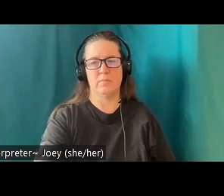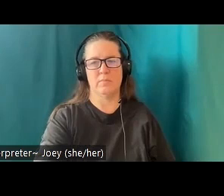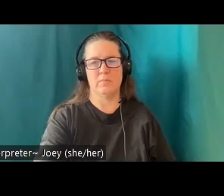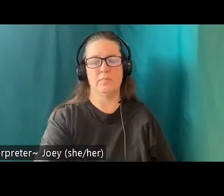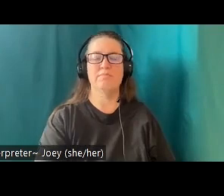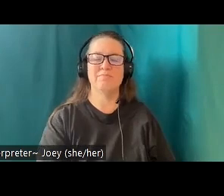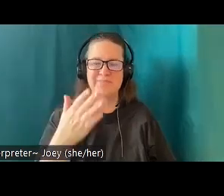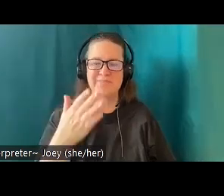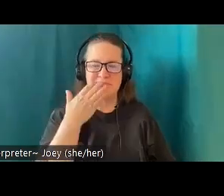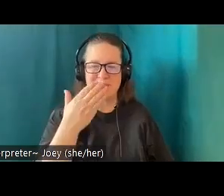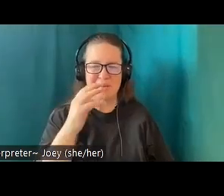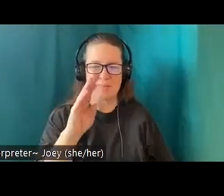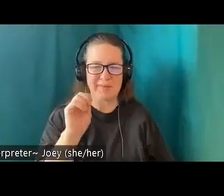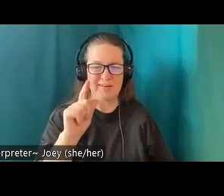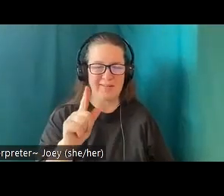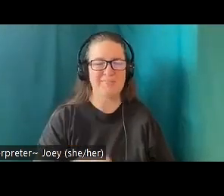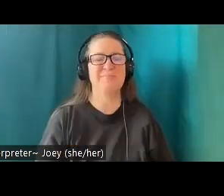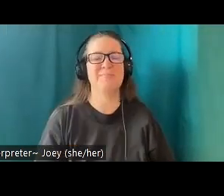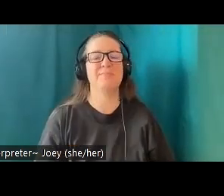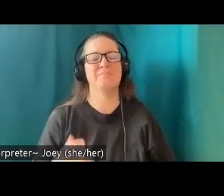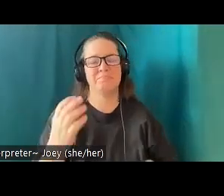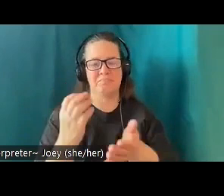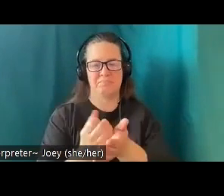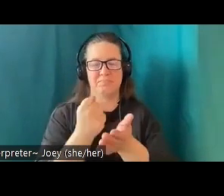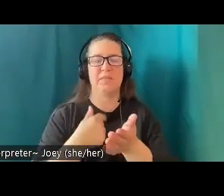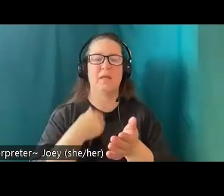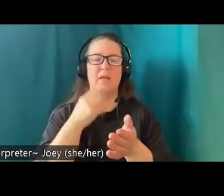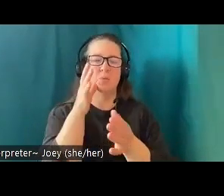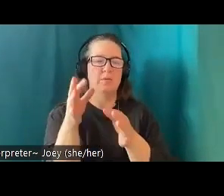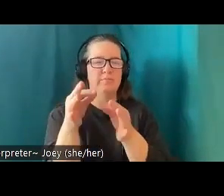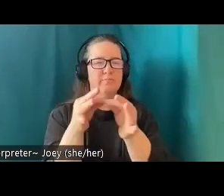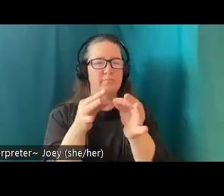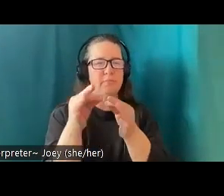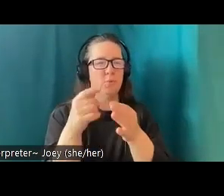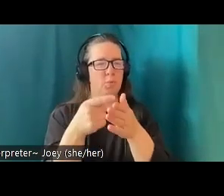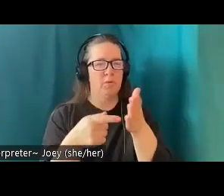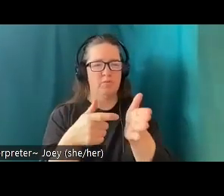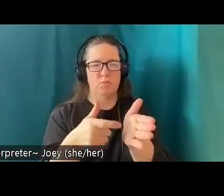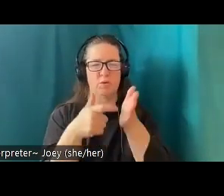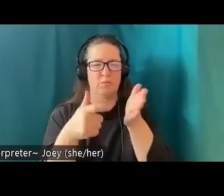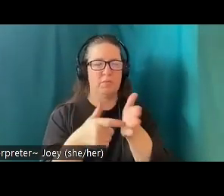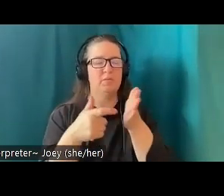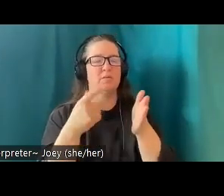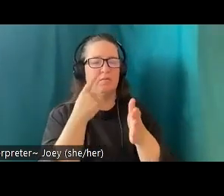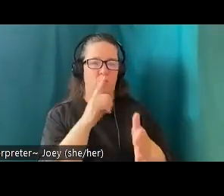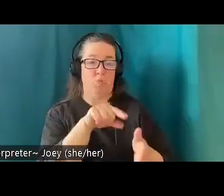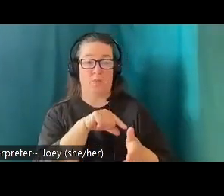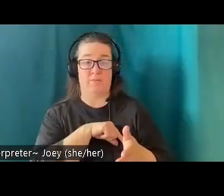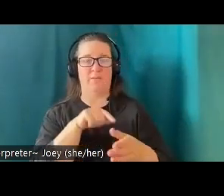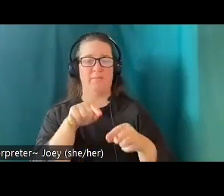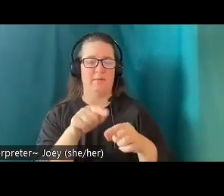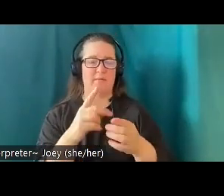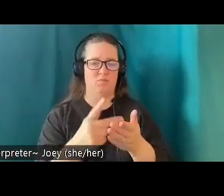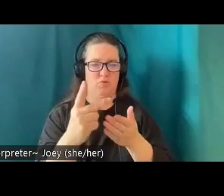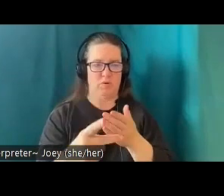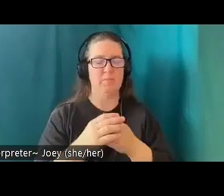Thank you, Michael. I'm going to take a few minutes to talk about eligibility for this program. The Community Accelerator Grant is intended